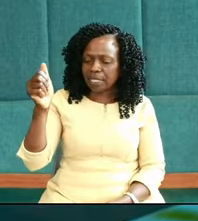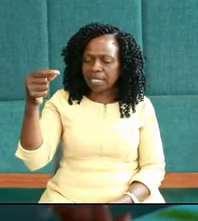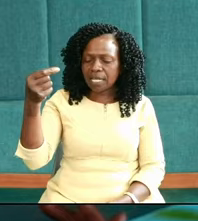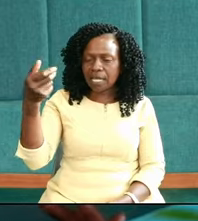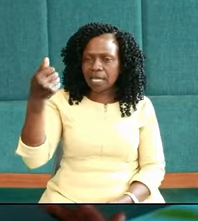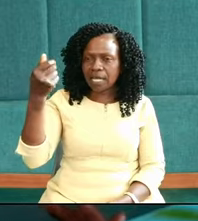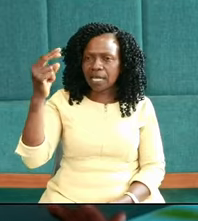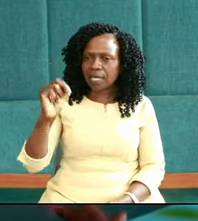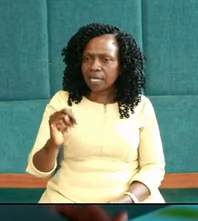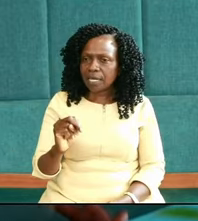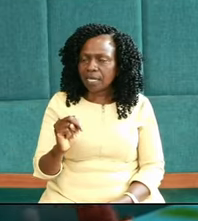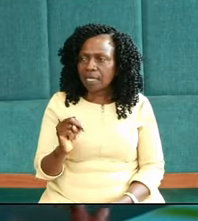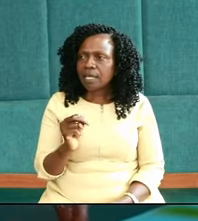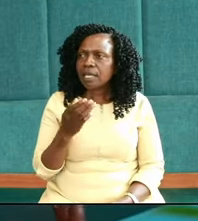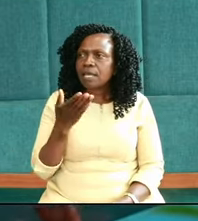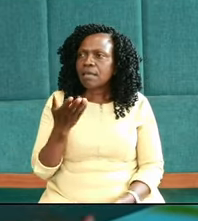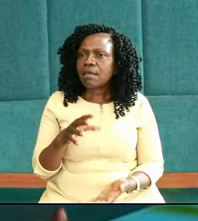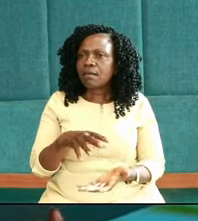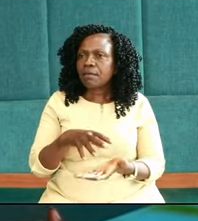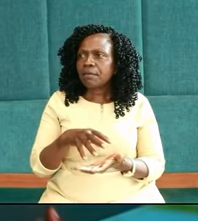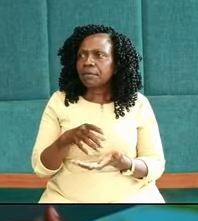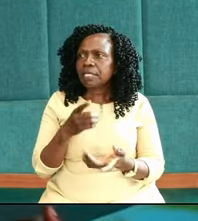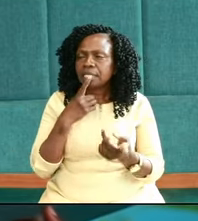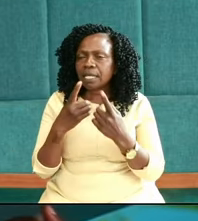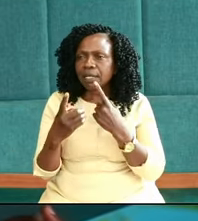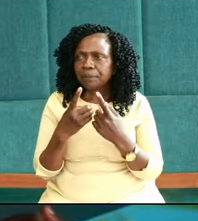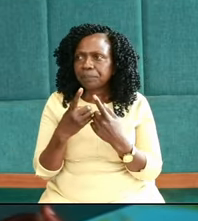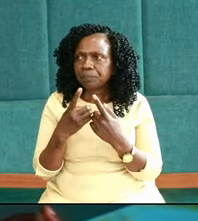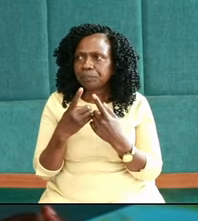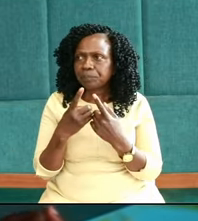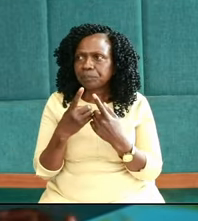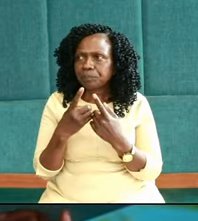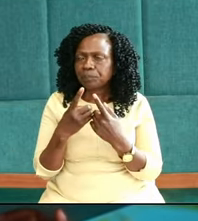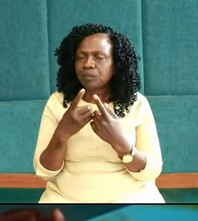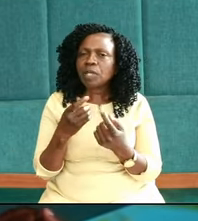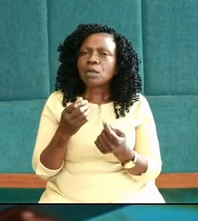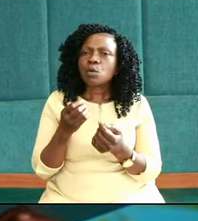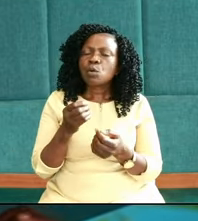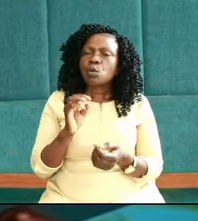enjoys the statement, "You have been reading the law."